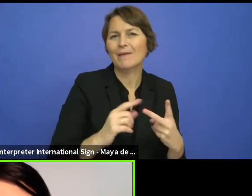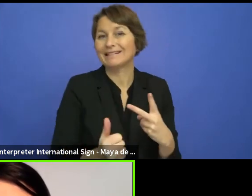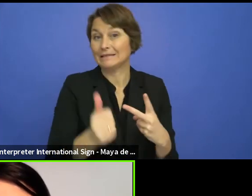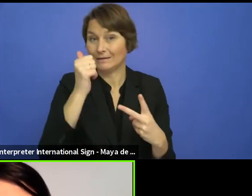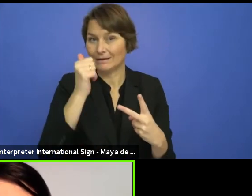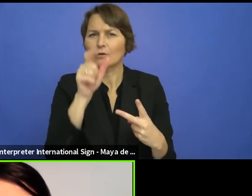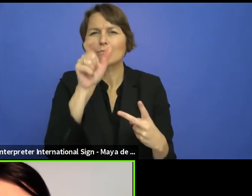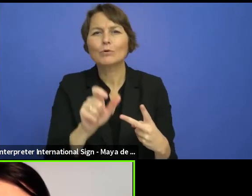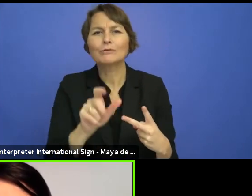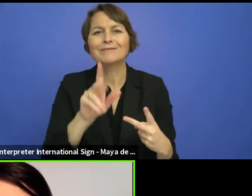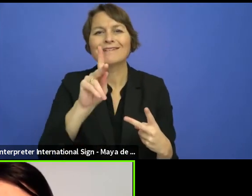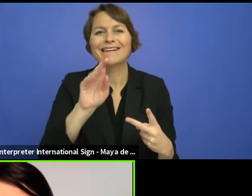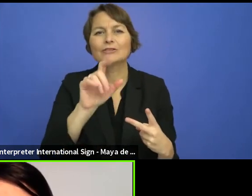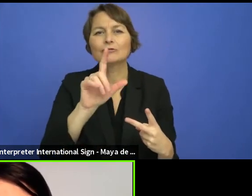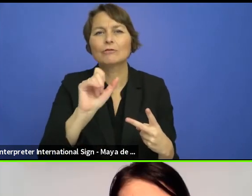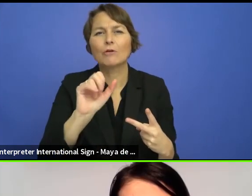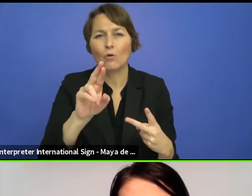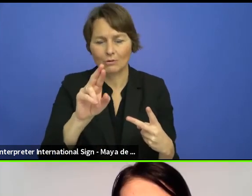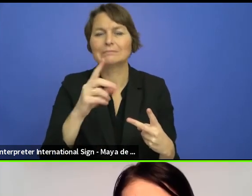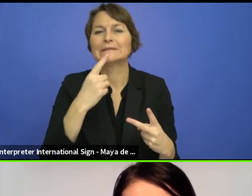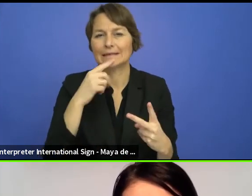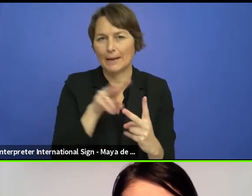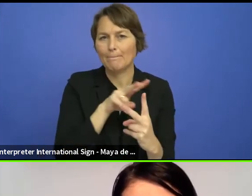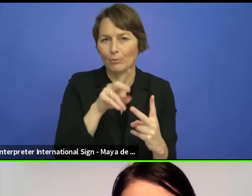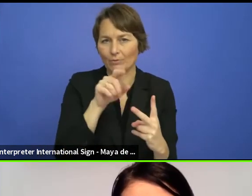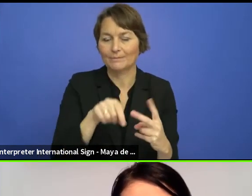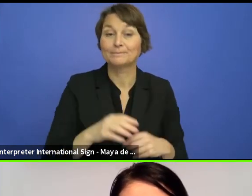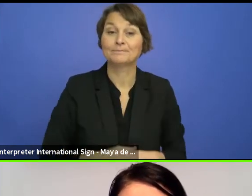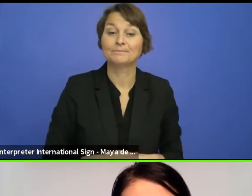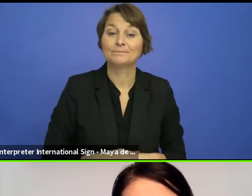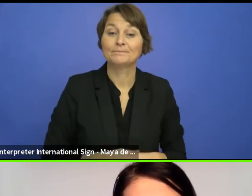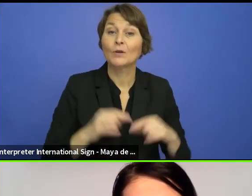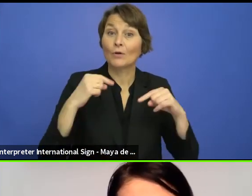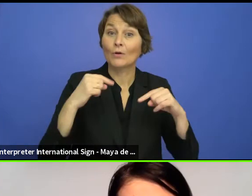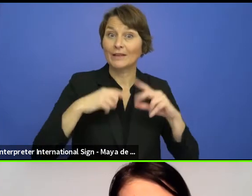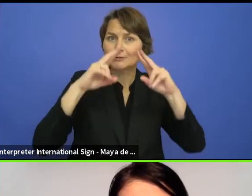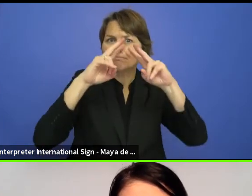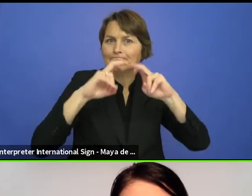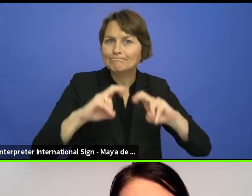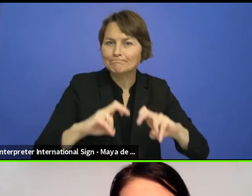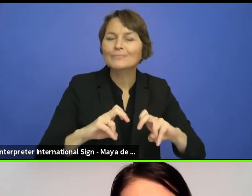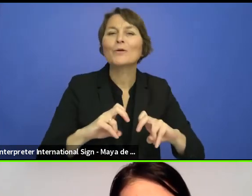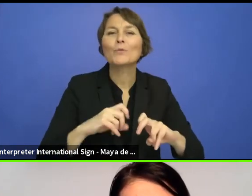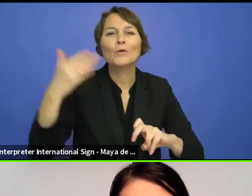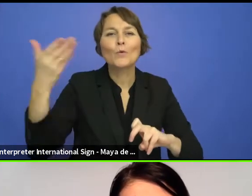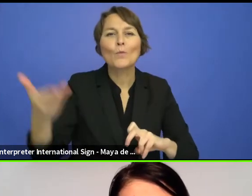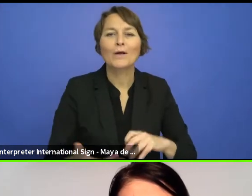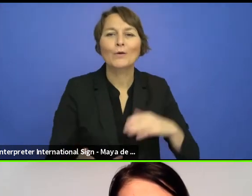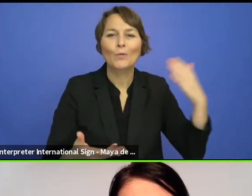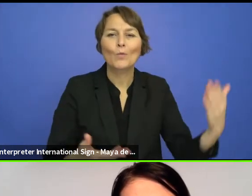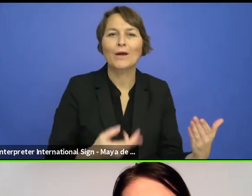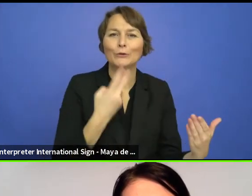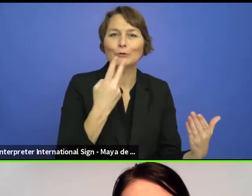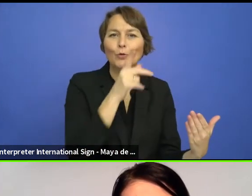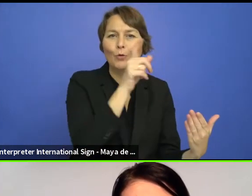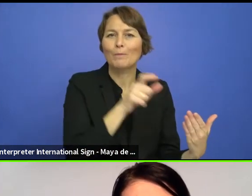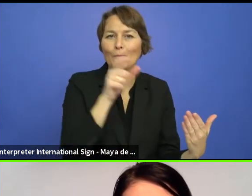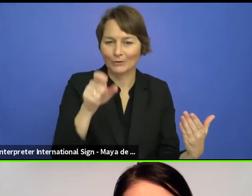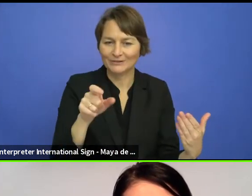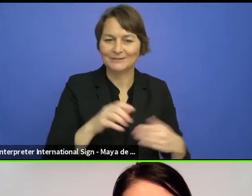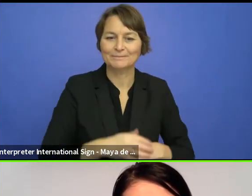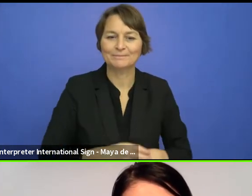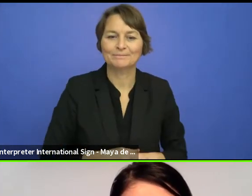So for this study, we are more than pleased to welcome the researchers Clémentine Daubeuf from KIA